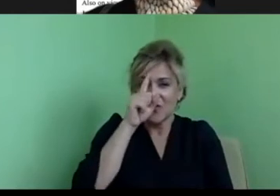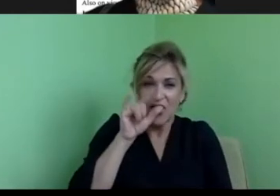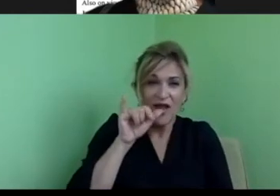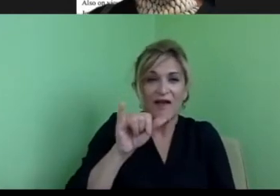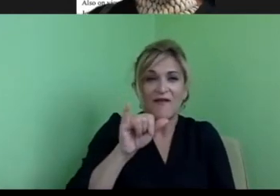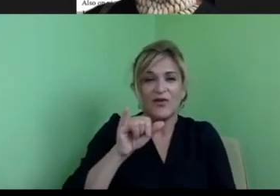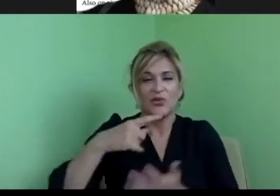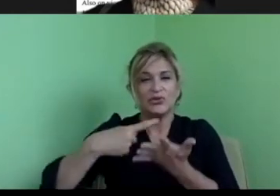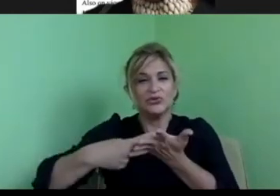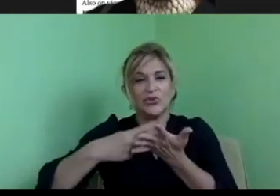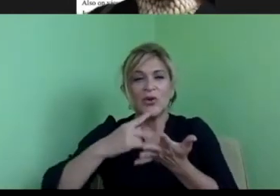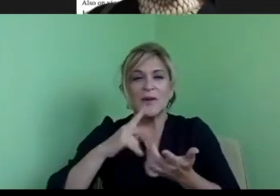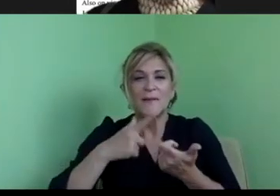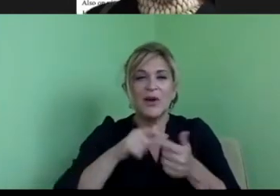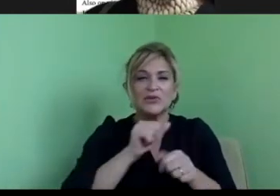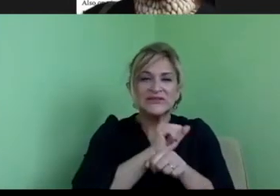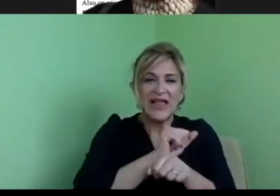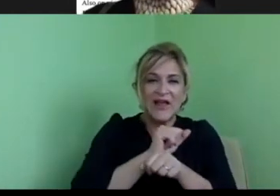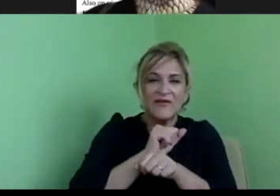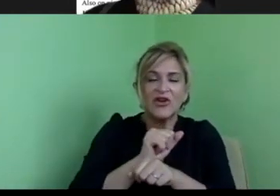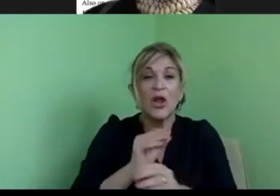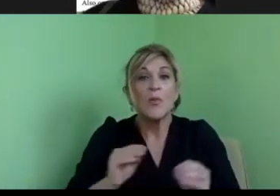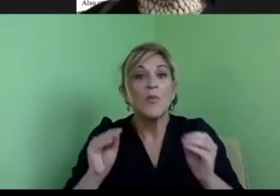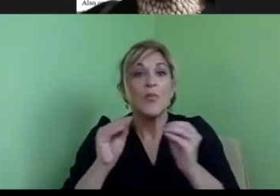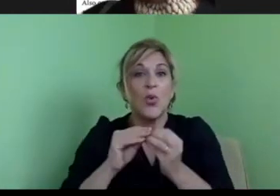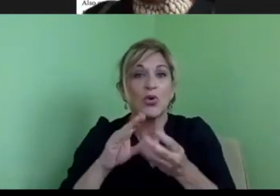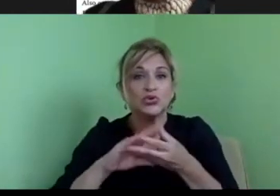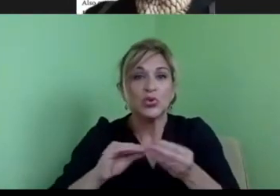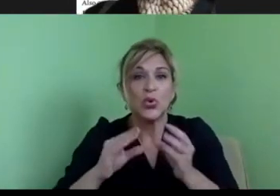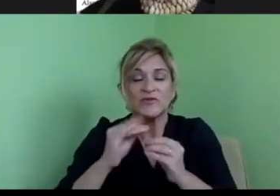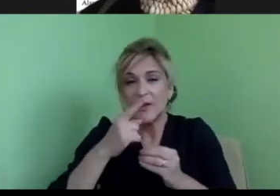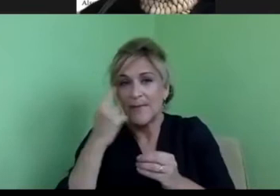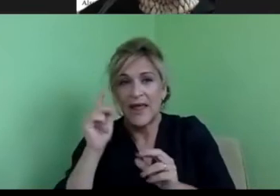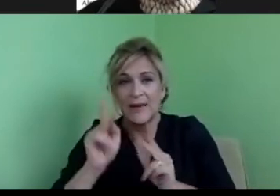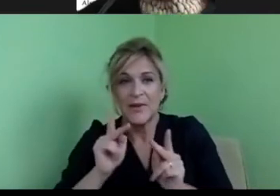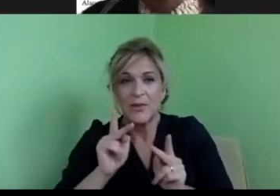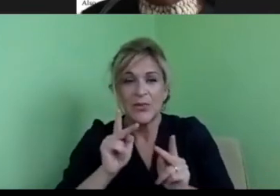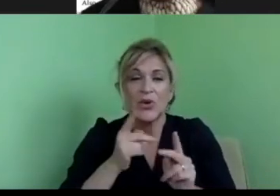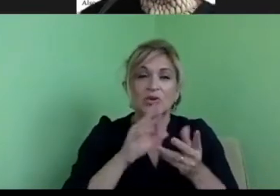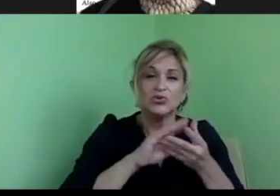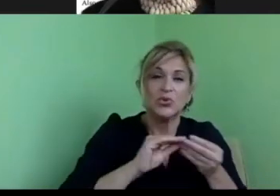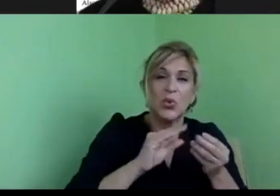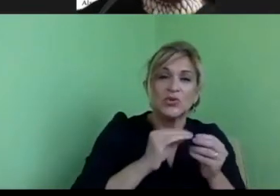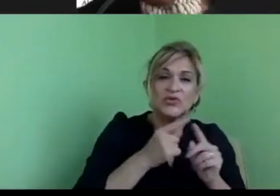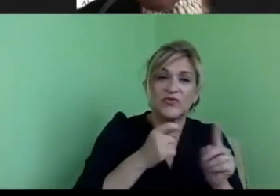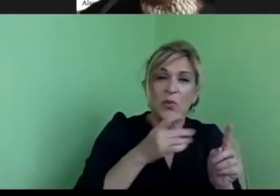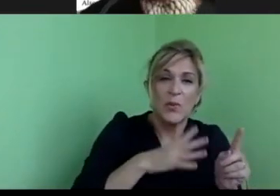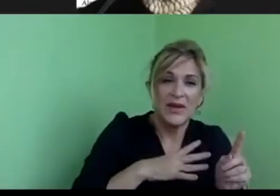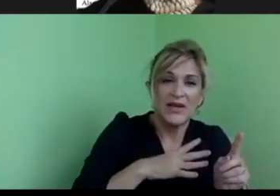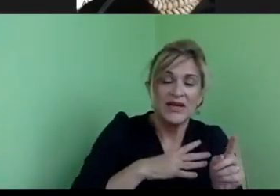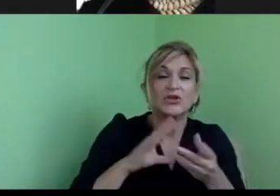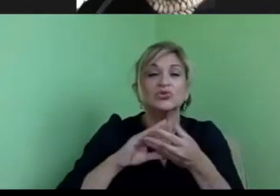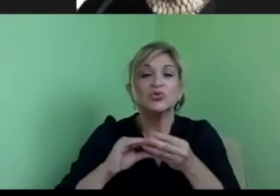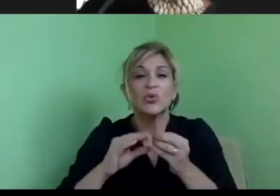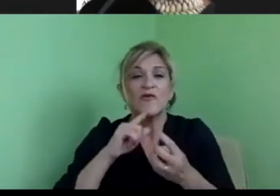like slavery that we tell more stories of black people more stories from women more stories from queer people more stories from